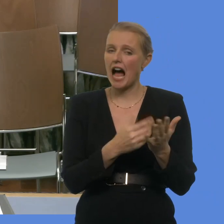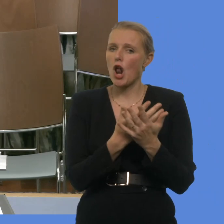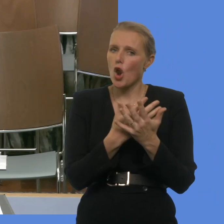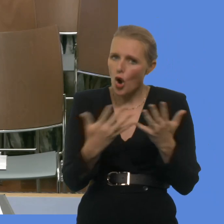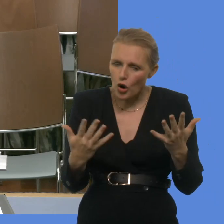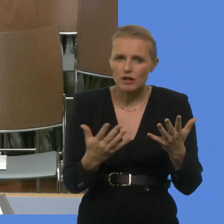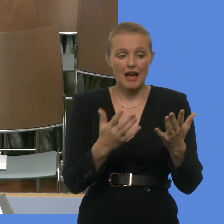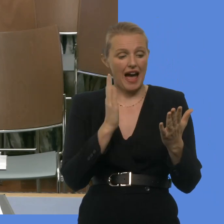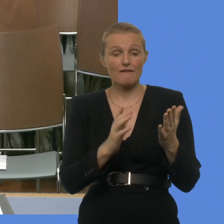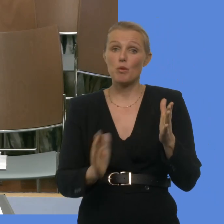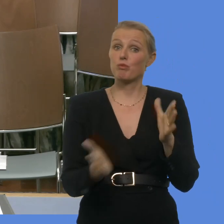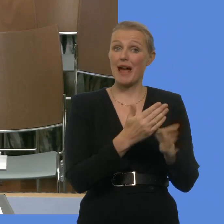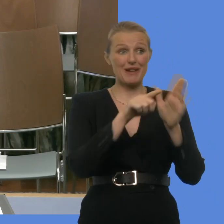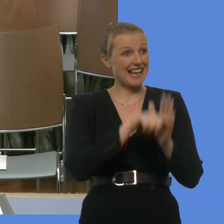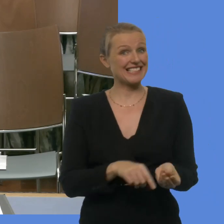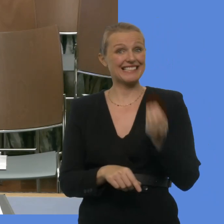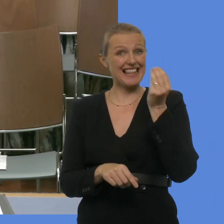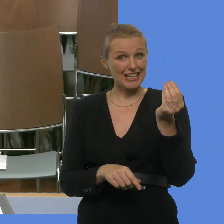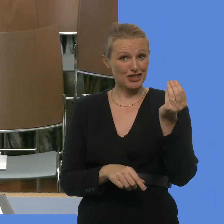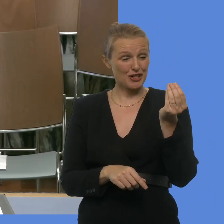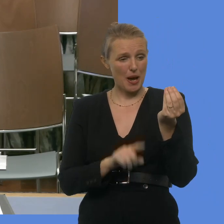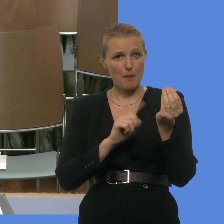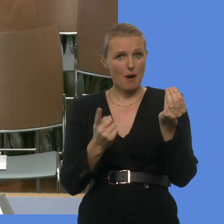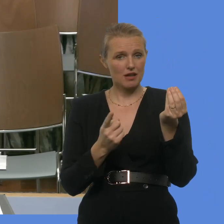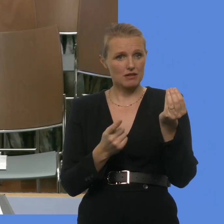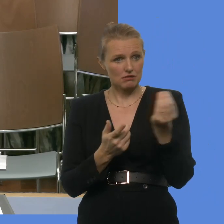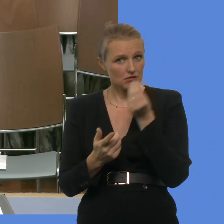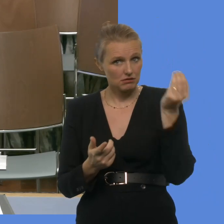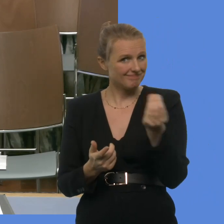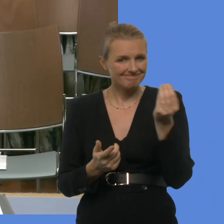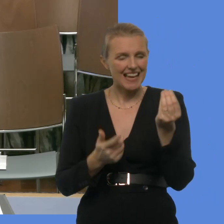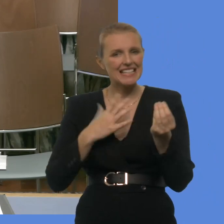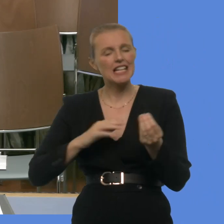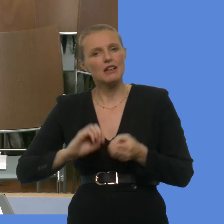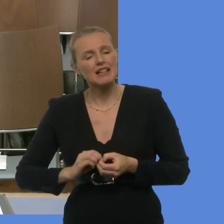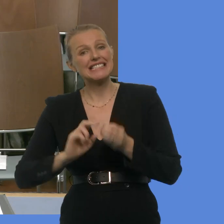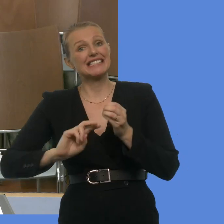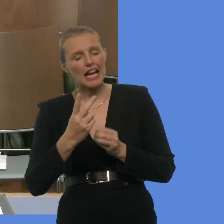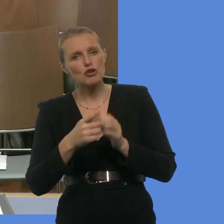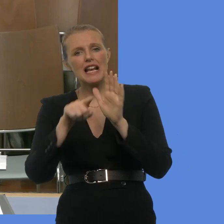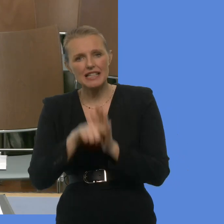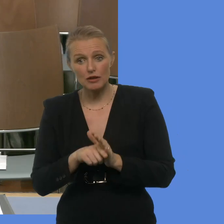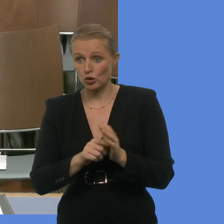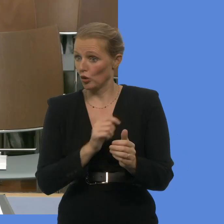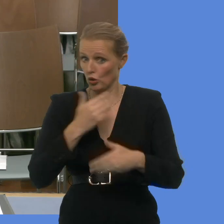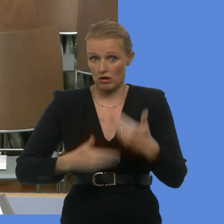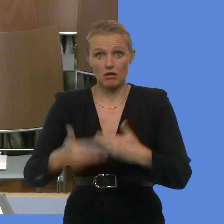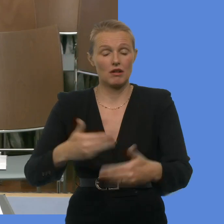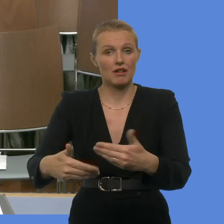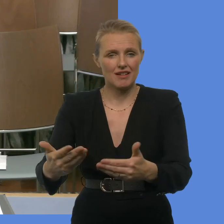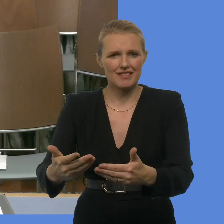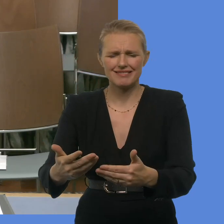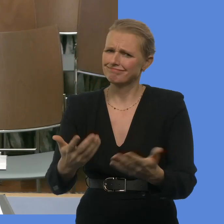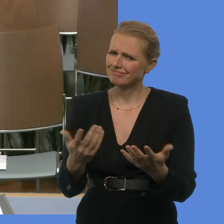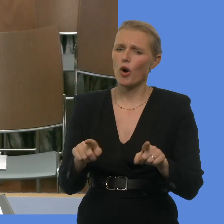resolution, meaning that scrutiny will be limited after the bill's passed. The discretionary nature of reasonable steps may lead to unequal access